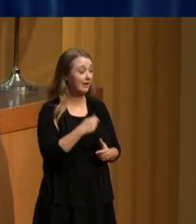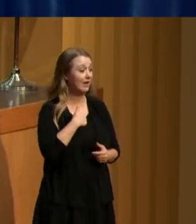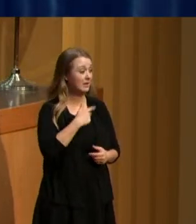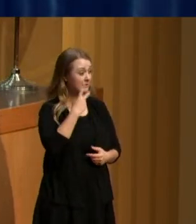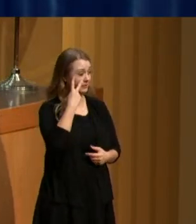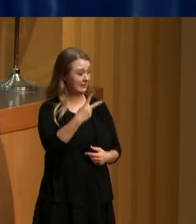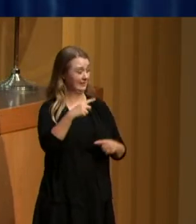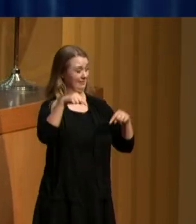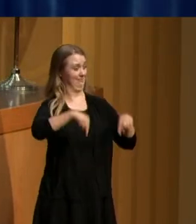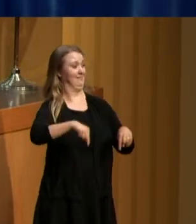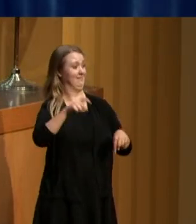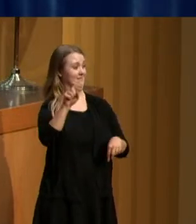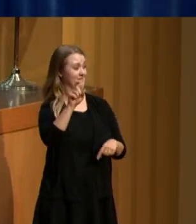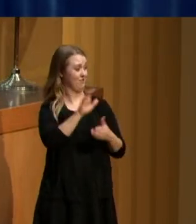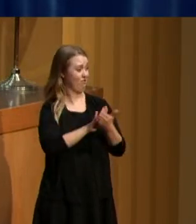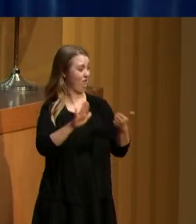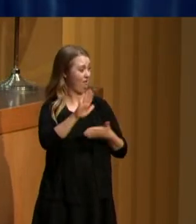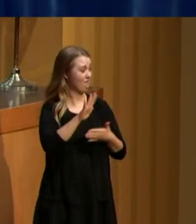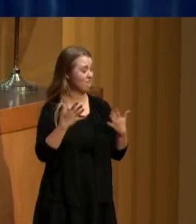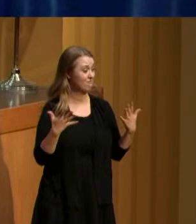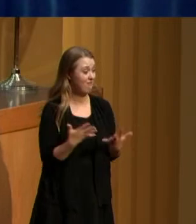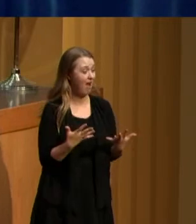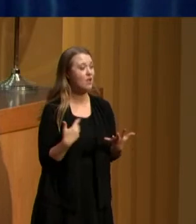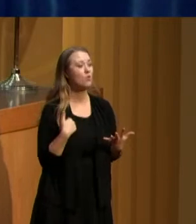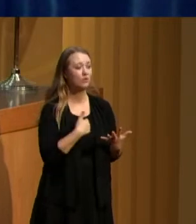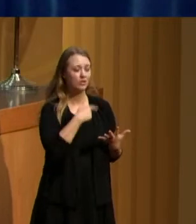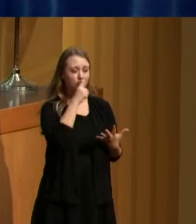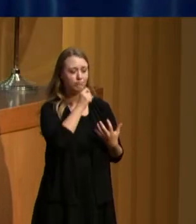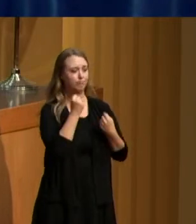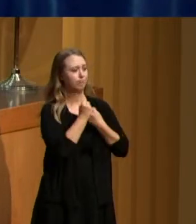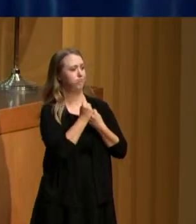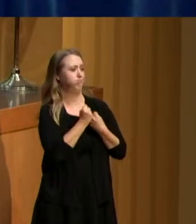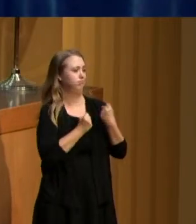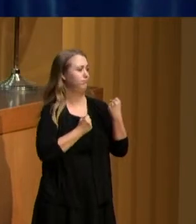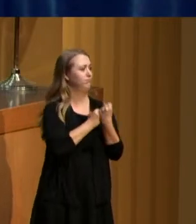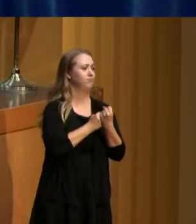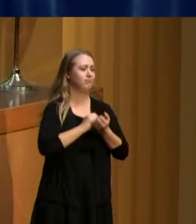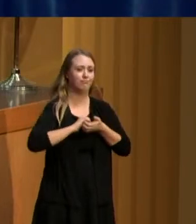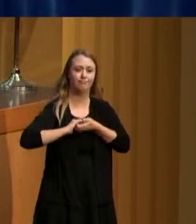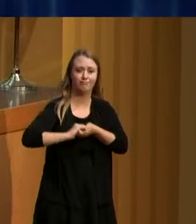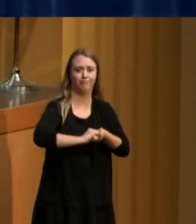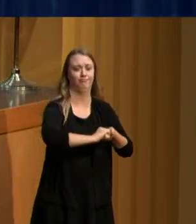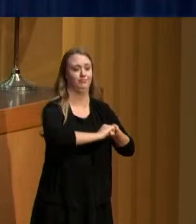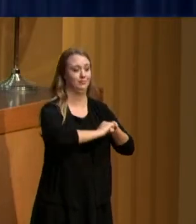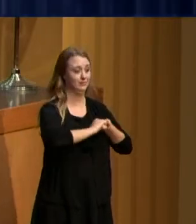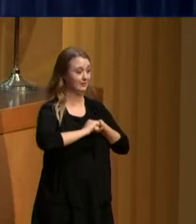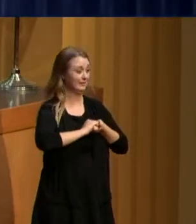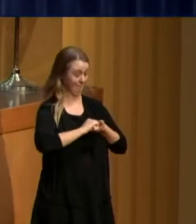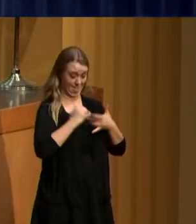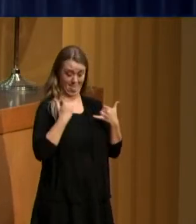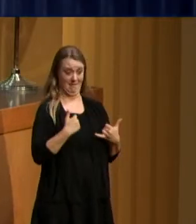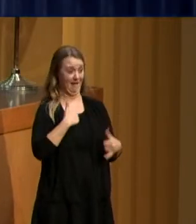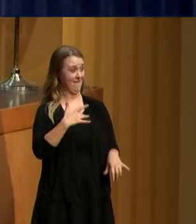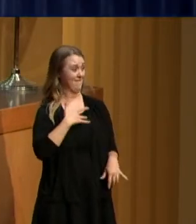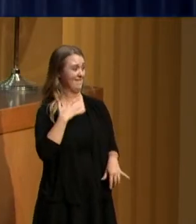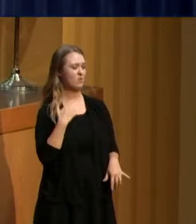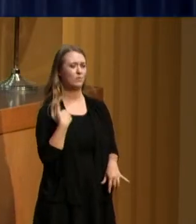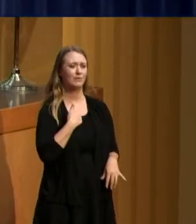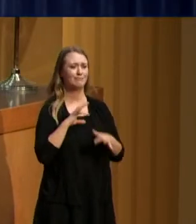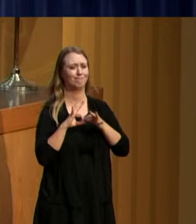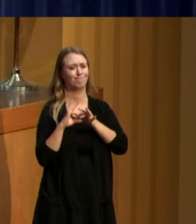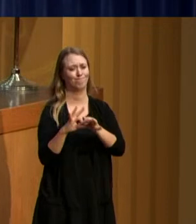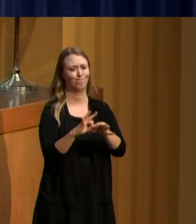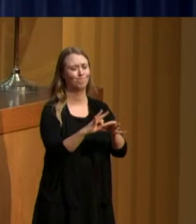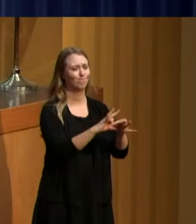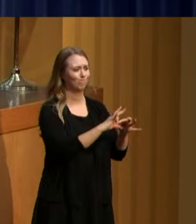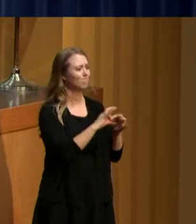especially at Phoenix College, is that we've come together and collaborated. And it's probably the one time I feel that we all joined together because